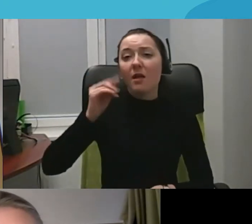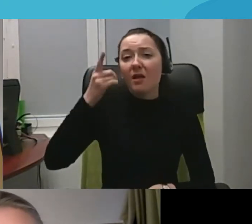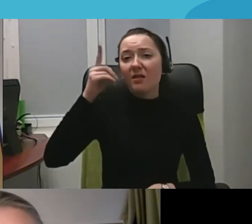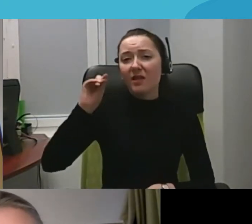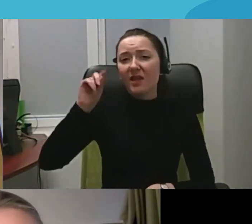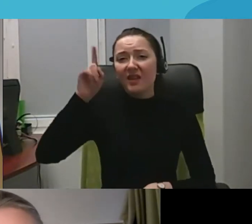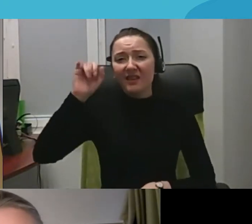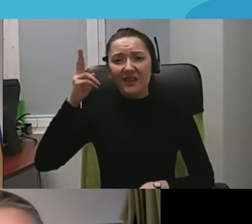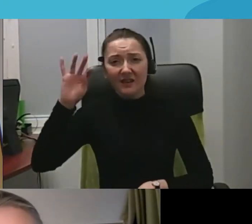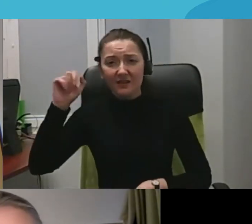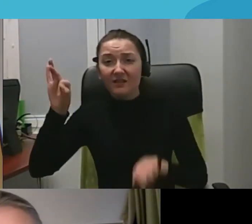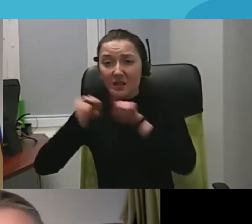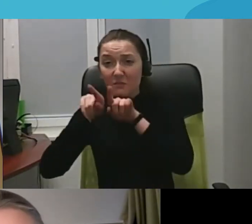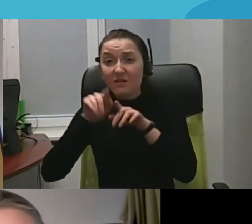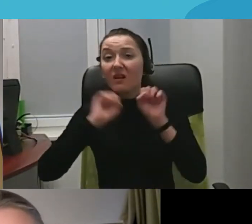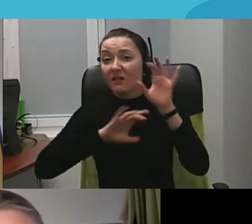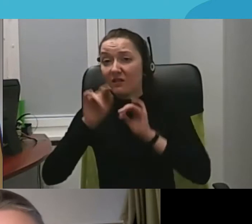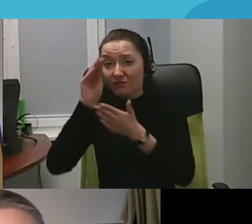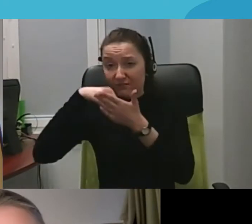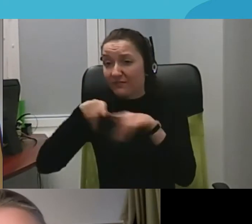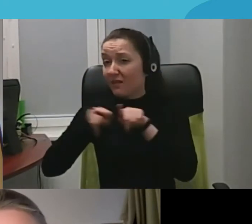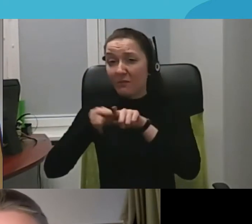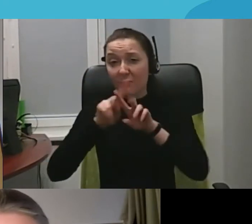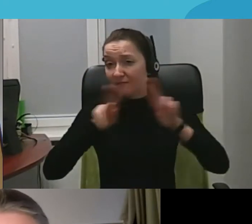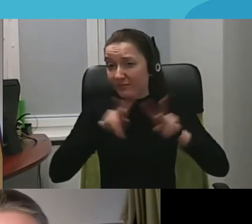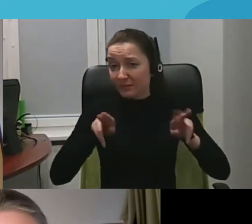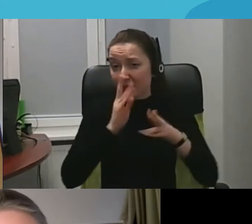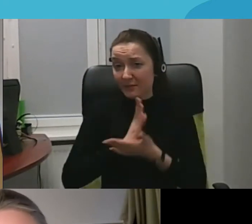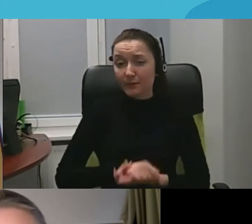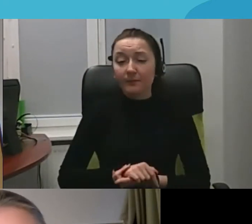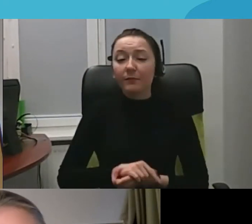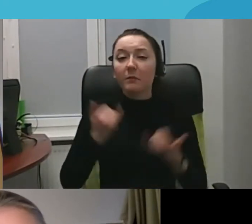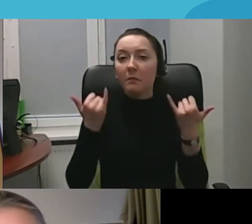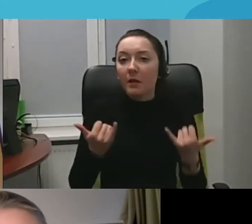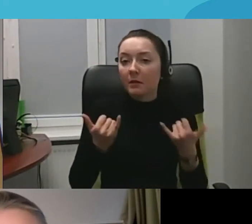no judicial investigation has been launched so far into these crimes.